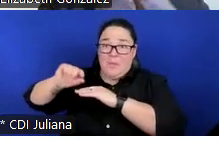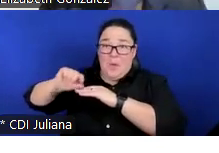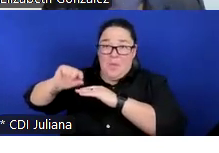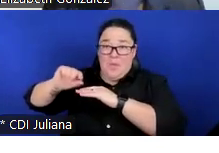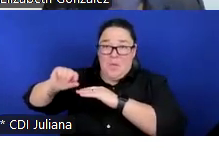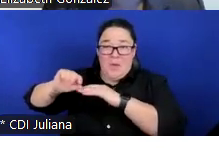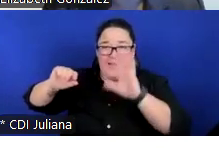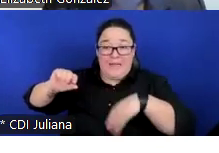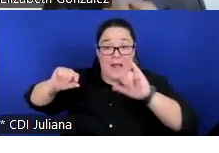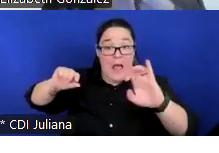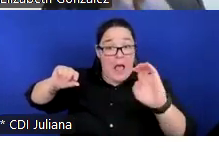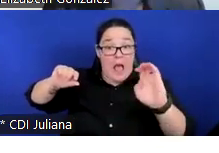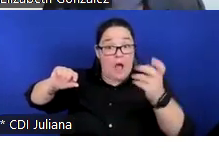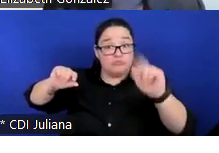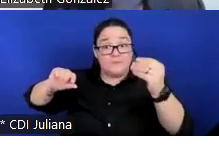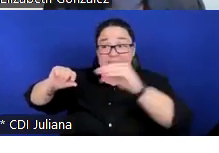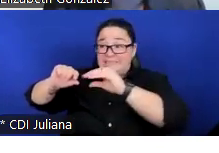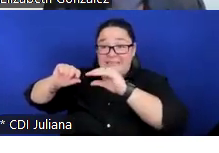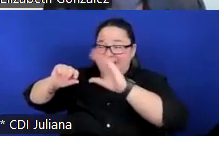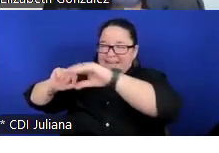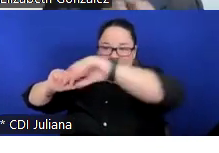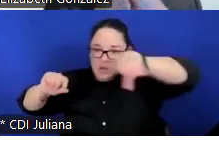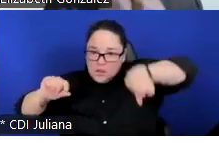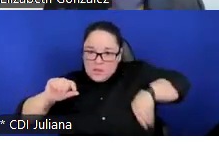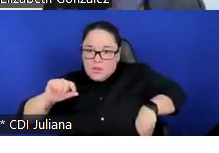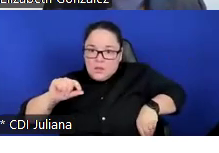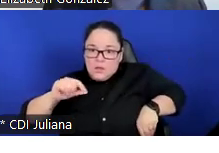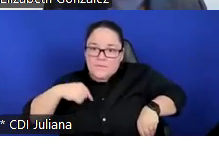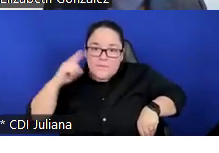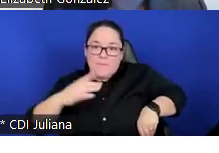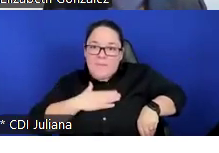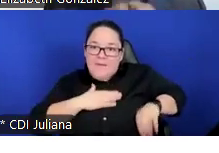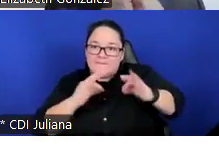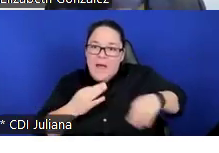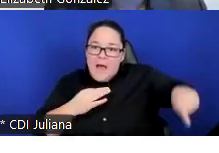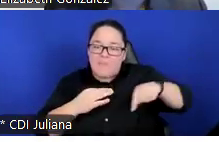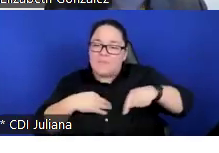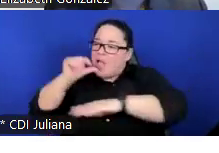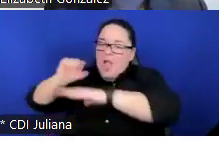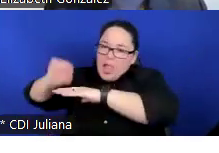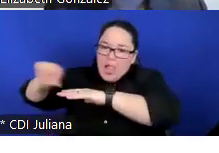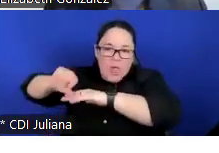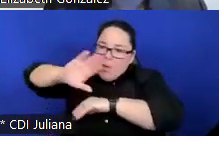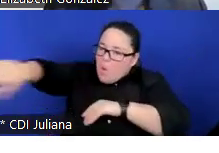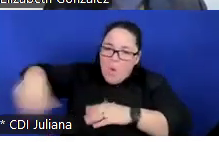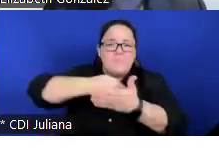for yourself, for your family, for food, for gas.